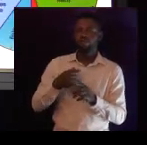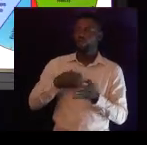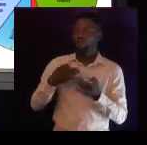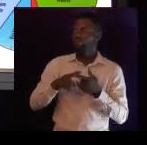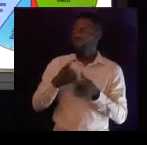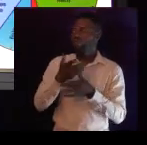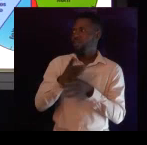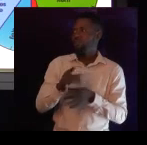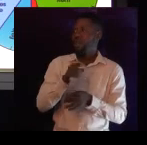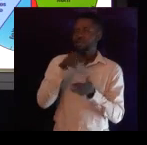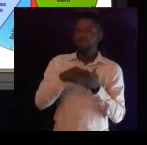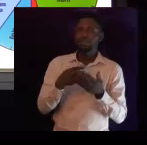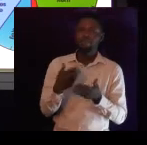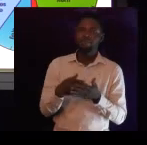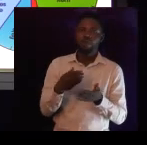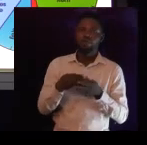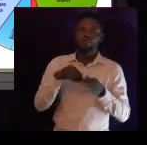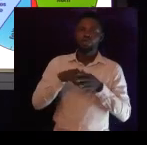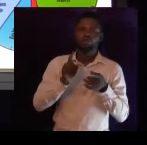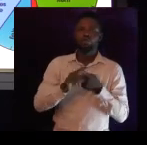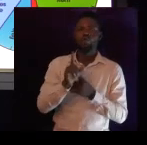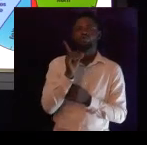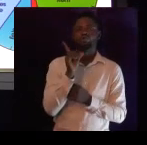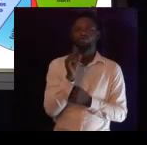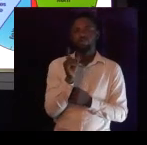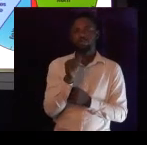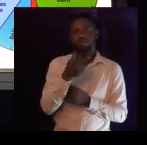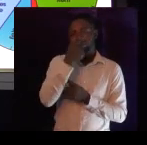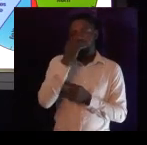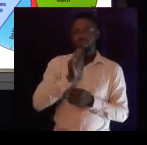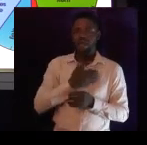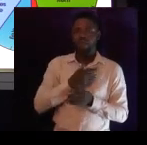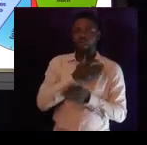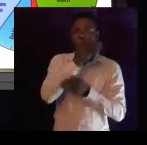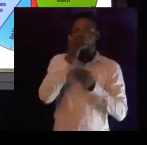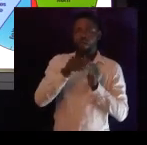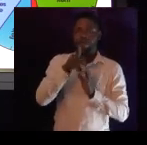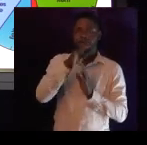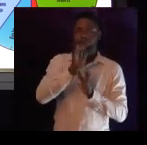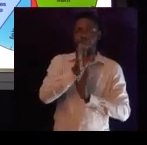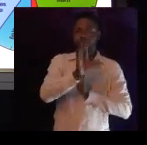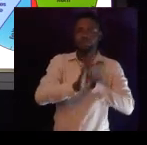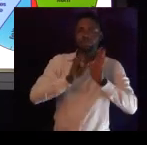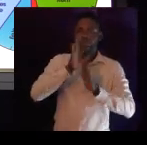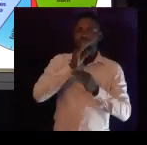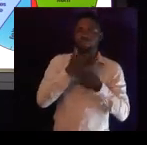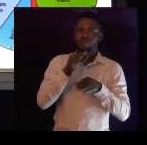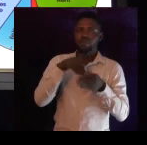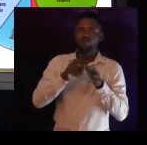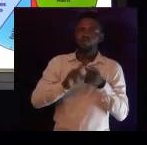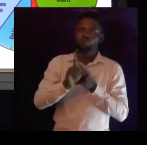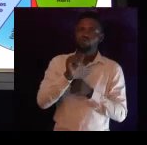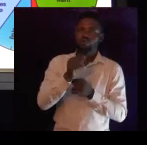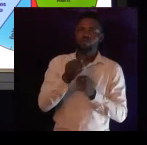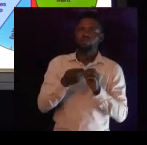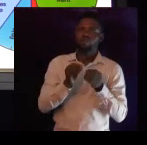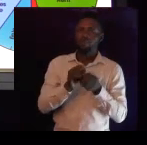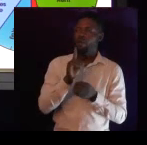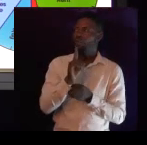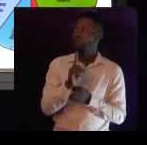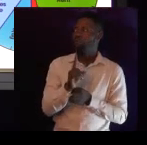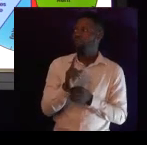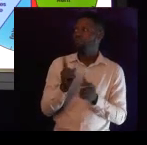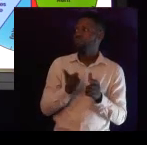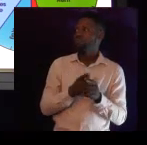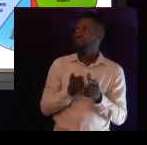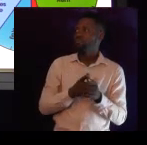this money into 20 because our old pie chart has been divided into 20. So we divide the money into 20. So let's take it one by one.